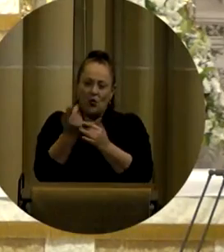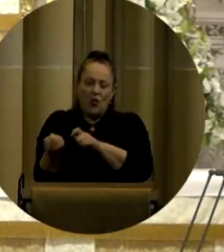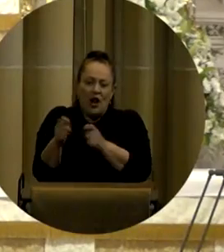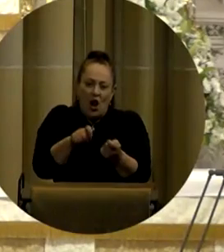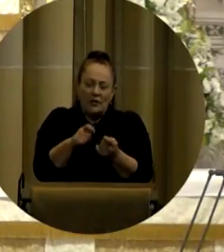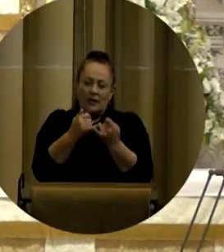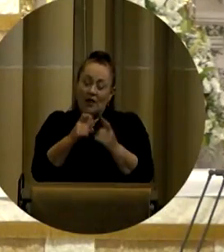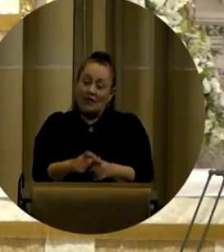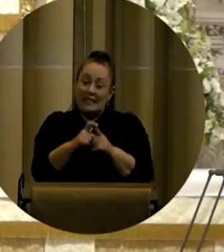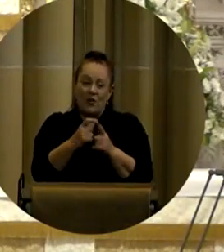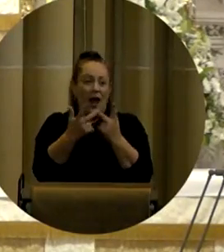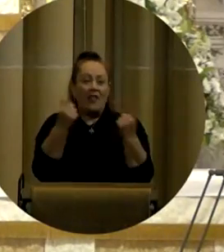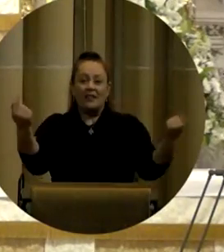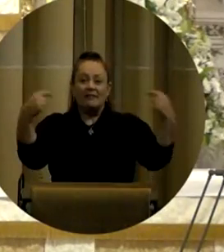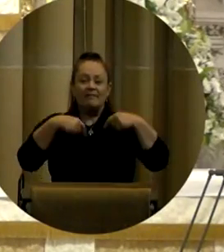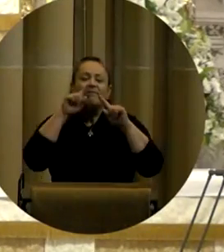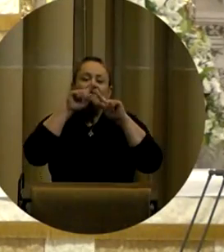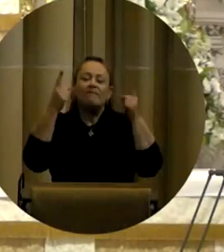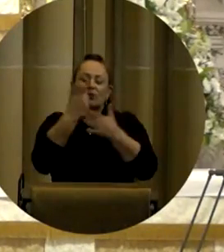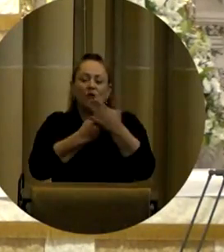others are able to be with us.